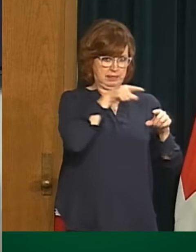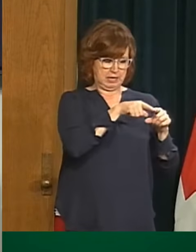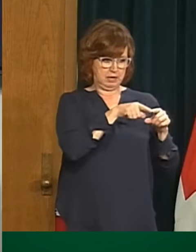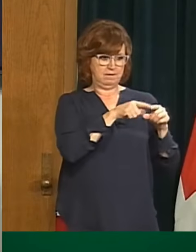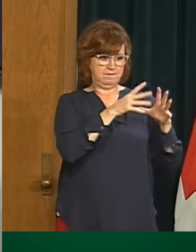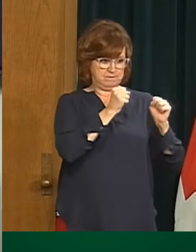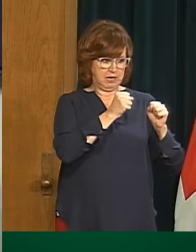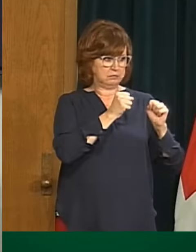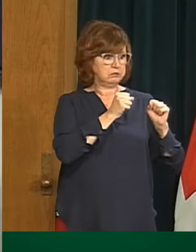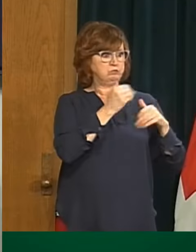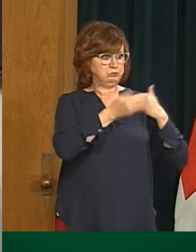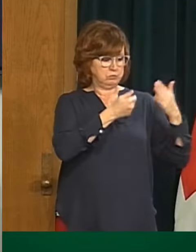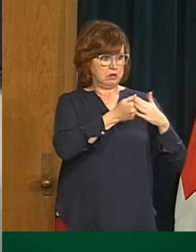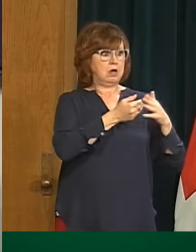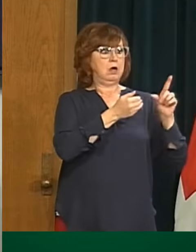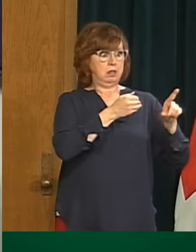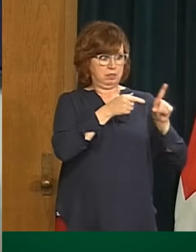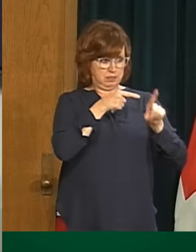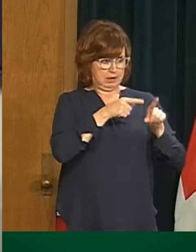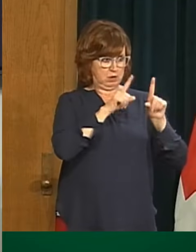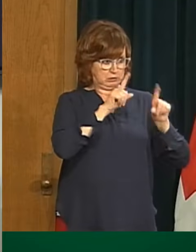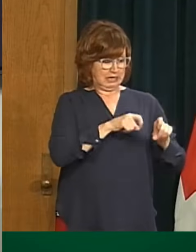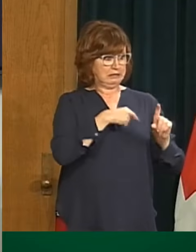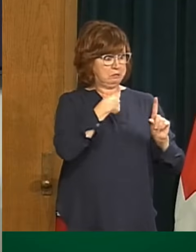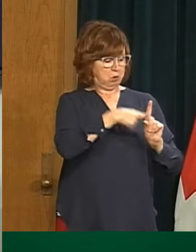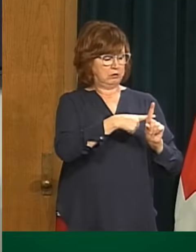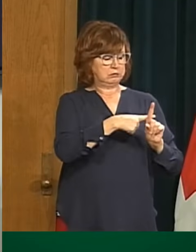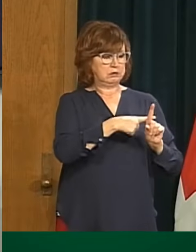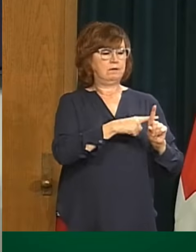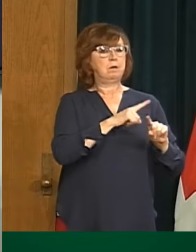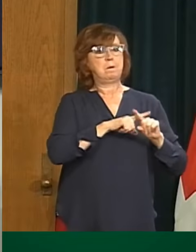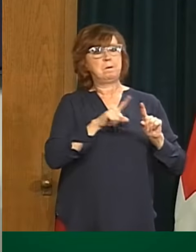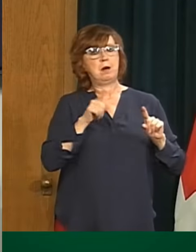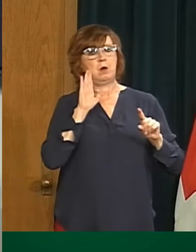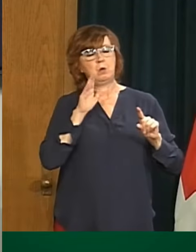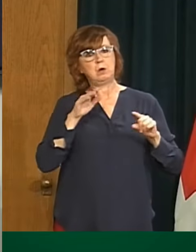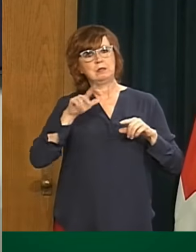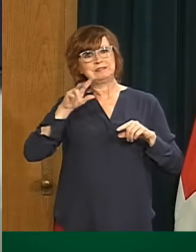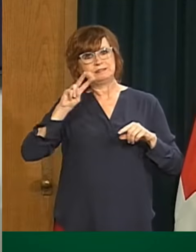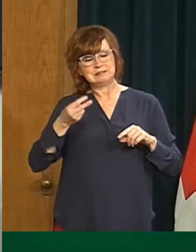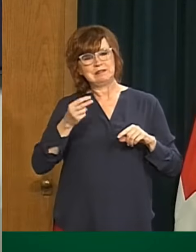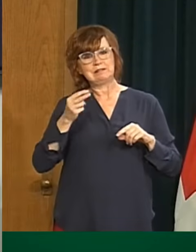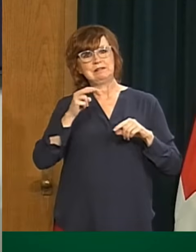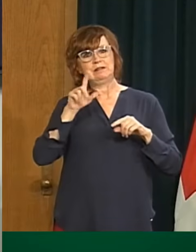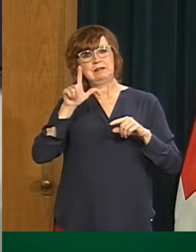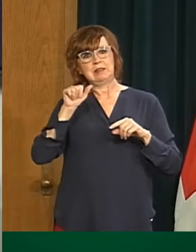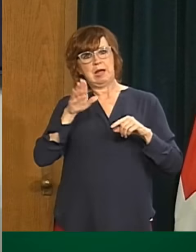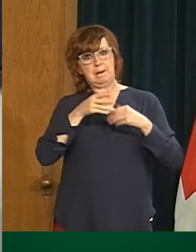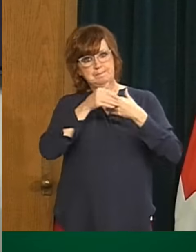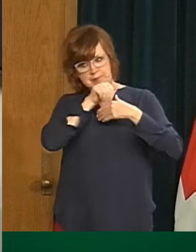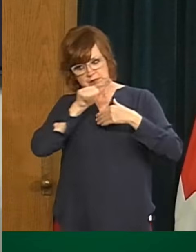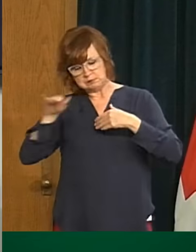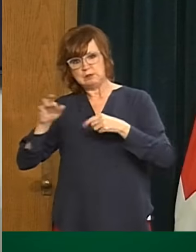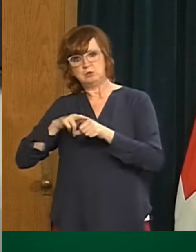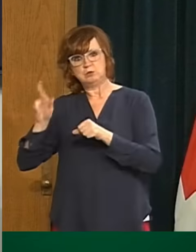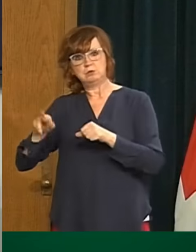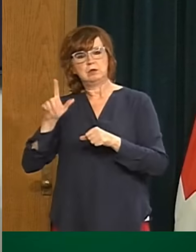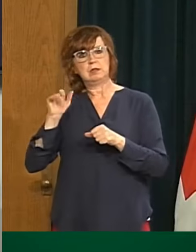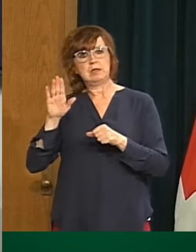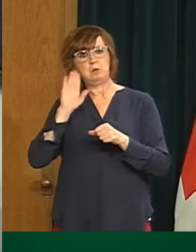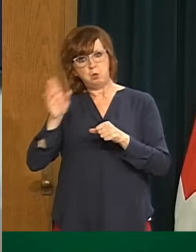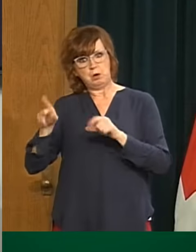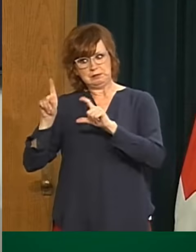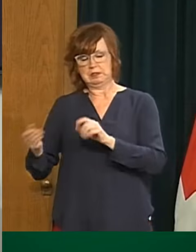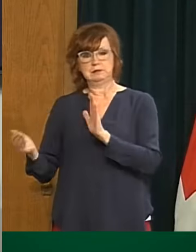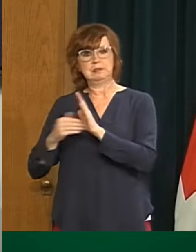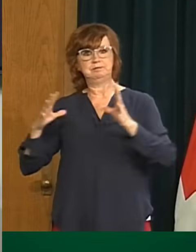get validated each and every day. Before I conclude, I just want to thank La Loche's mayor and La Loche's council for their leadership on this issue,